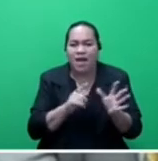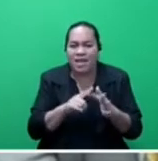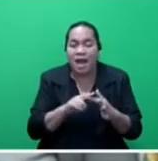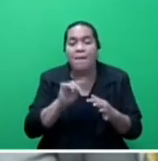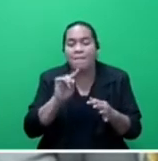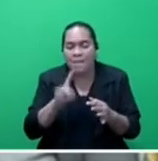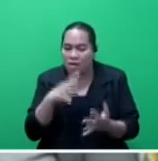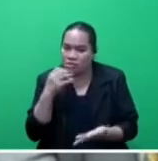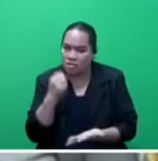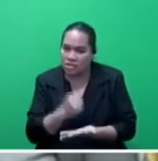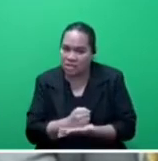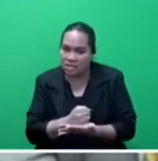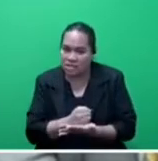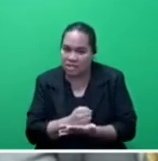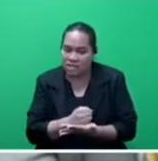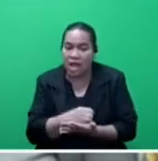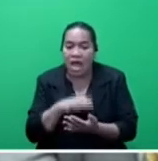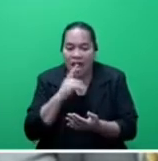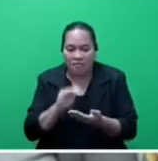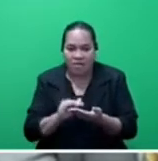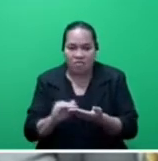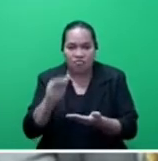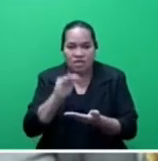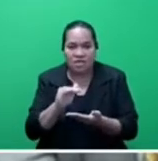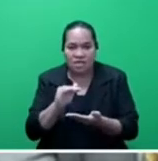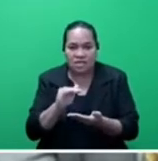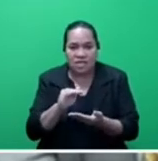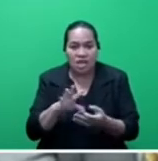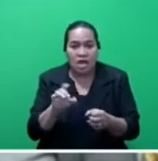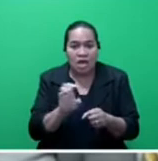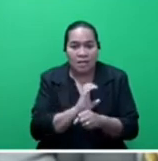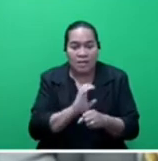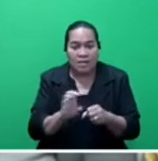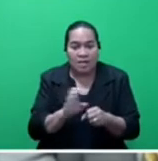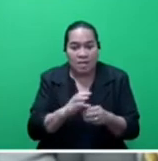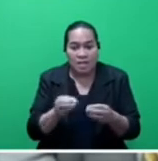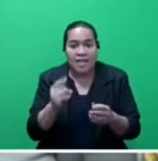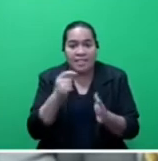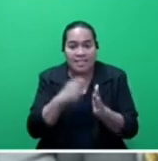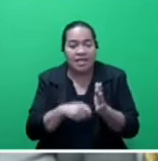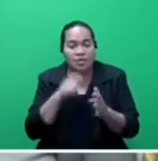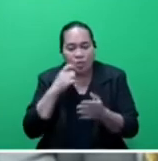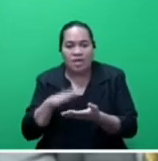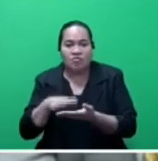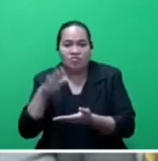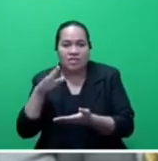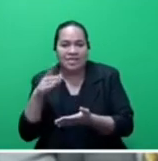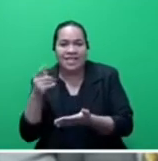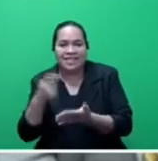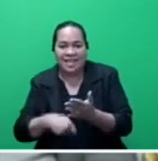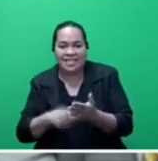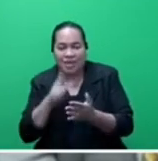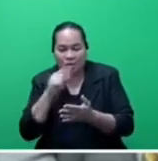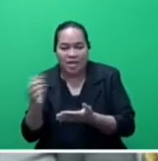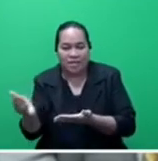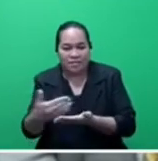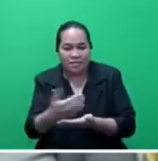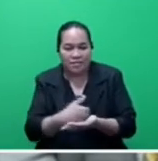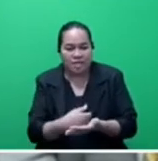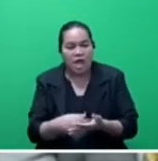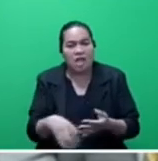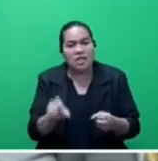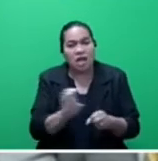certainly an increase to corporate tax will increase the tax collected. Number 2, Honorable Speaker, is on corporate tax